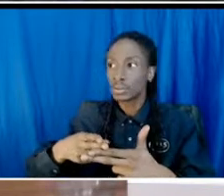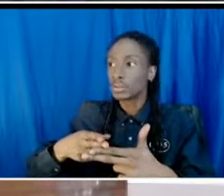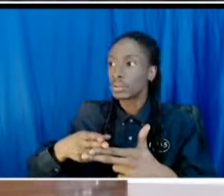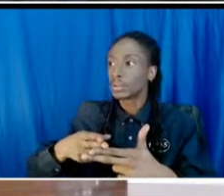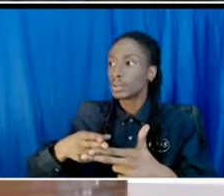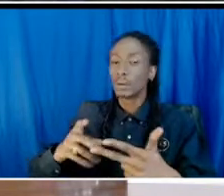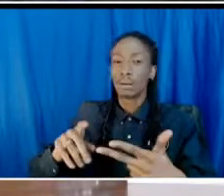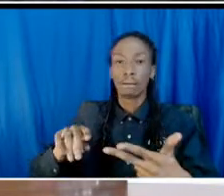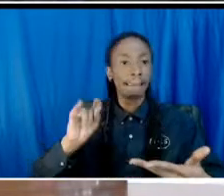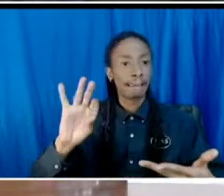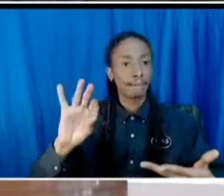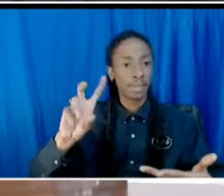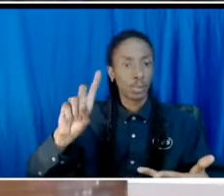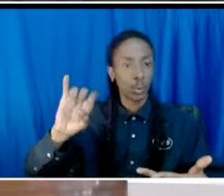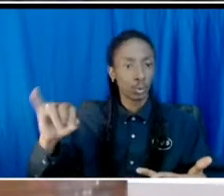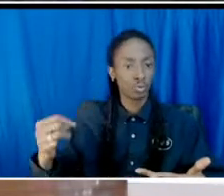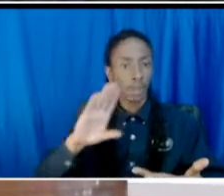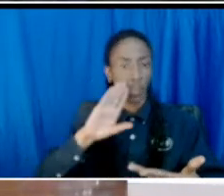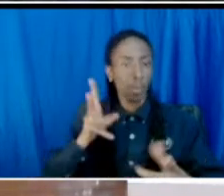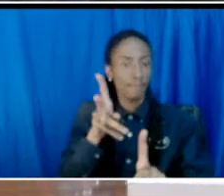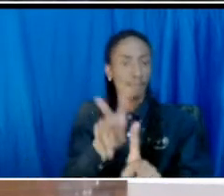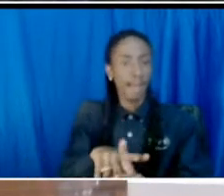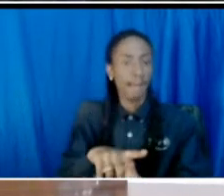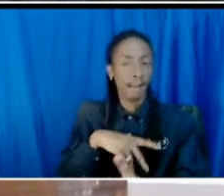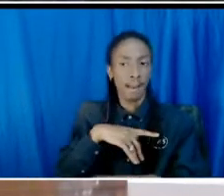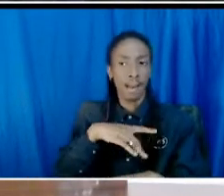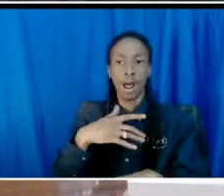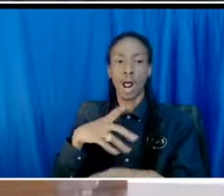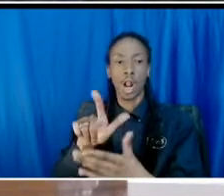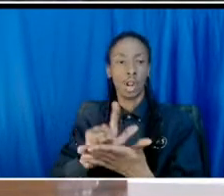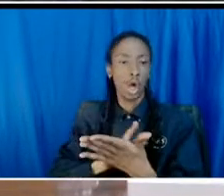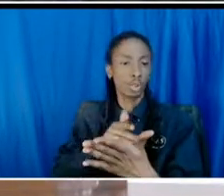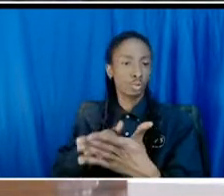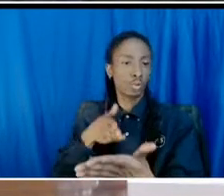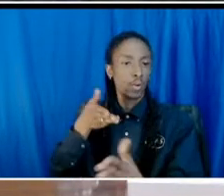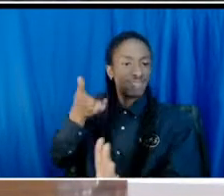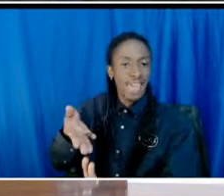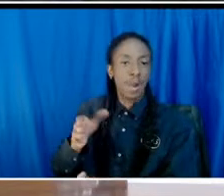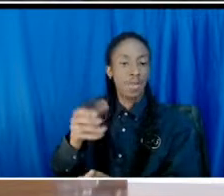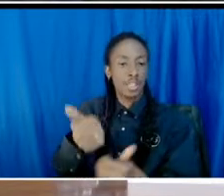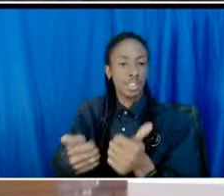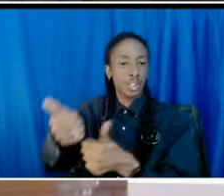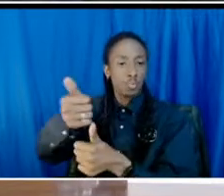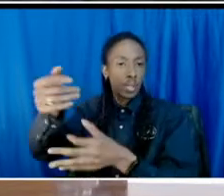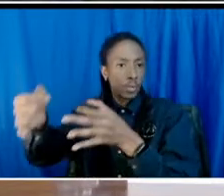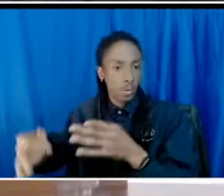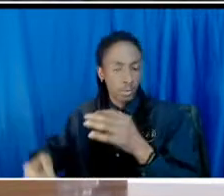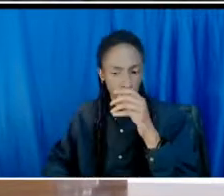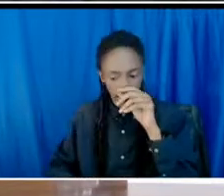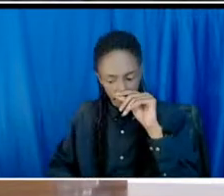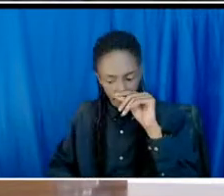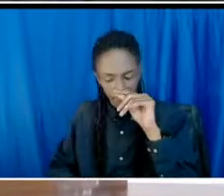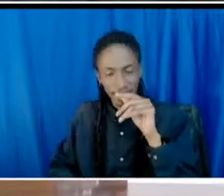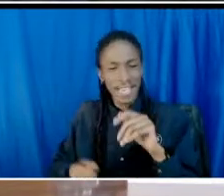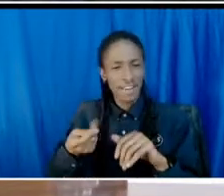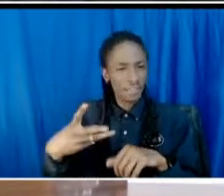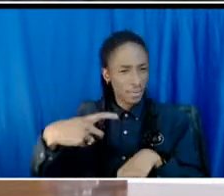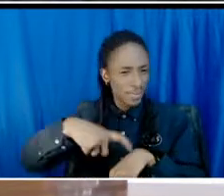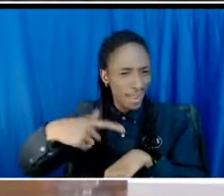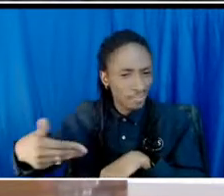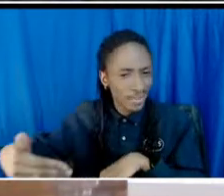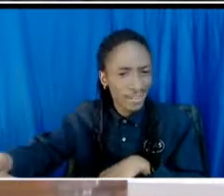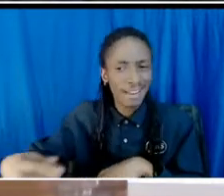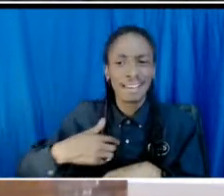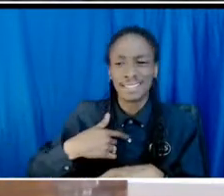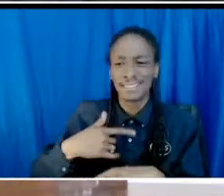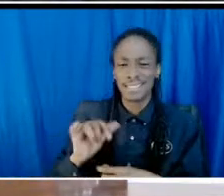Justice Department would file a lawsuit in the Supreme Court. At a couple of junctures, there were questions about making